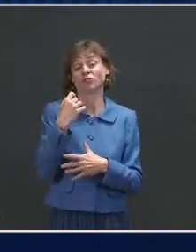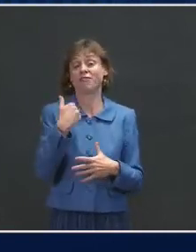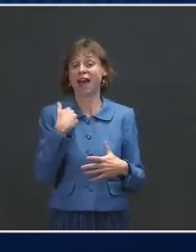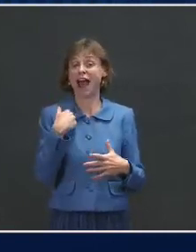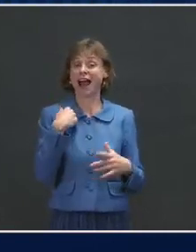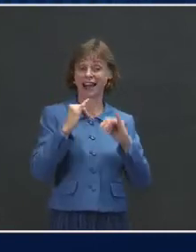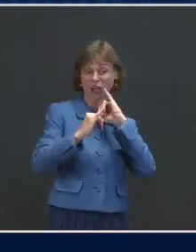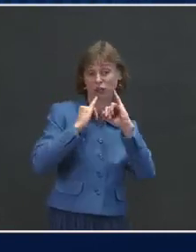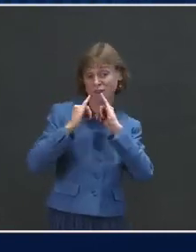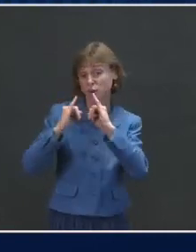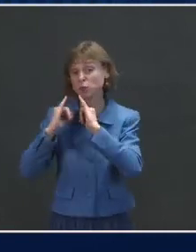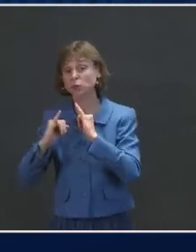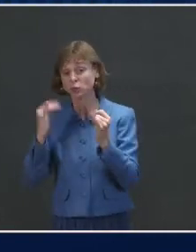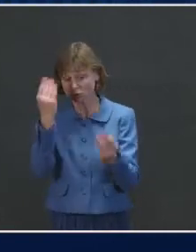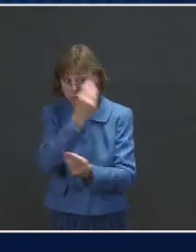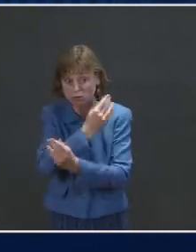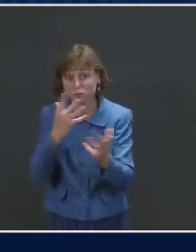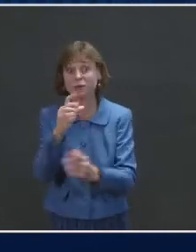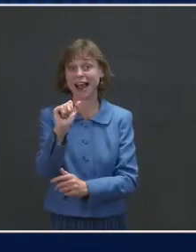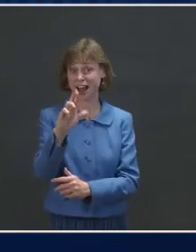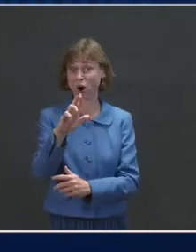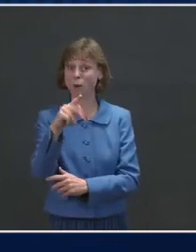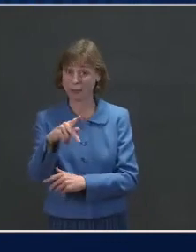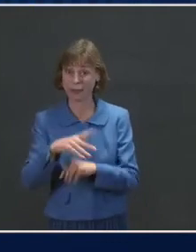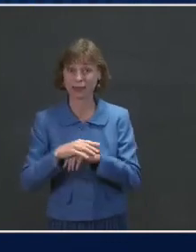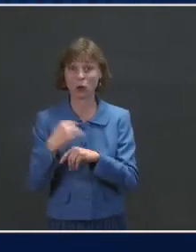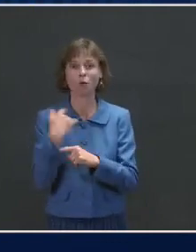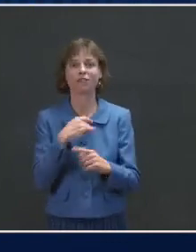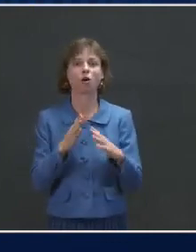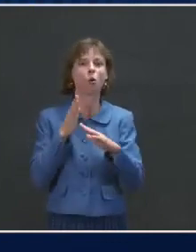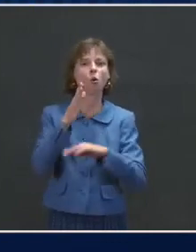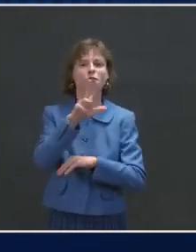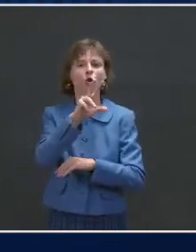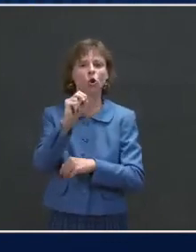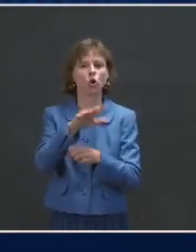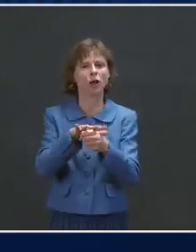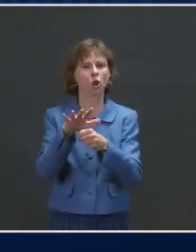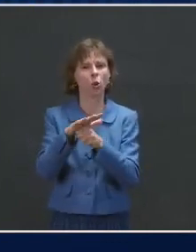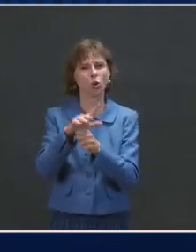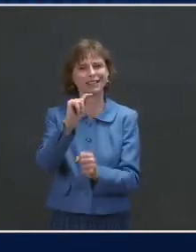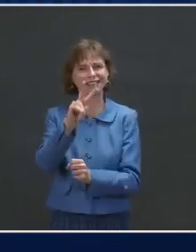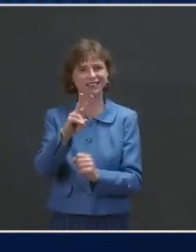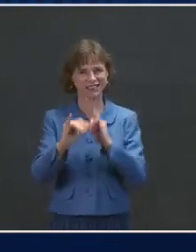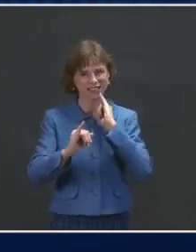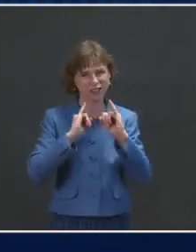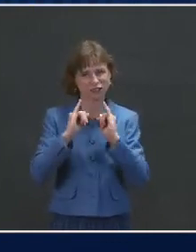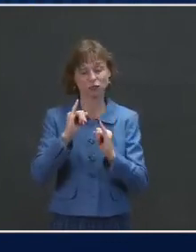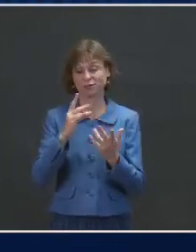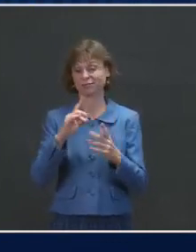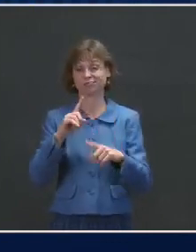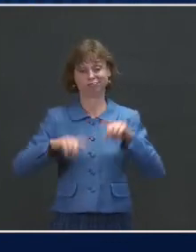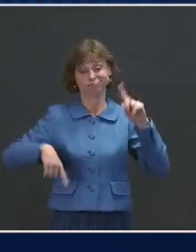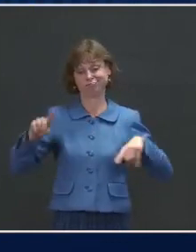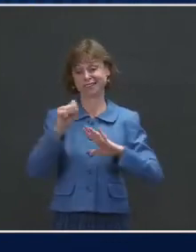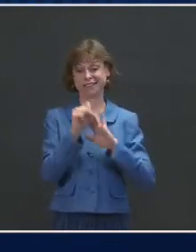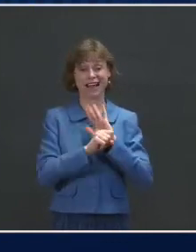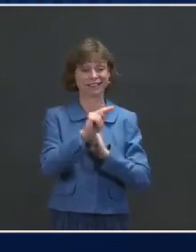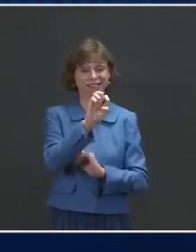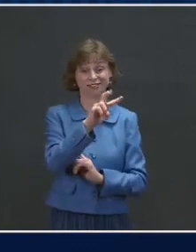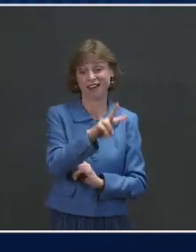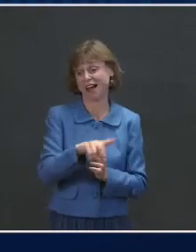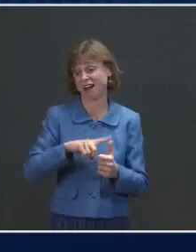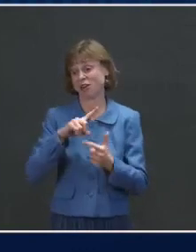to discuss the American Rescue Plan. We've done over 30 local TV interviews in states ranging from Nevada to Louisiana